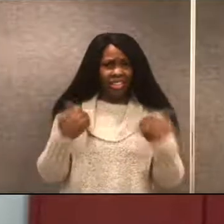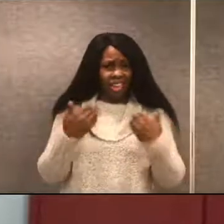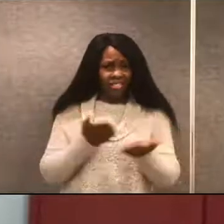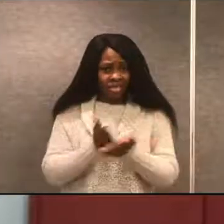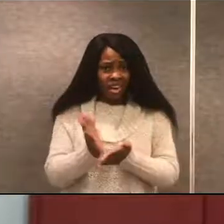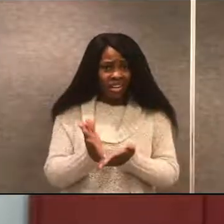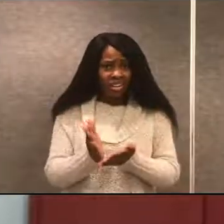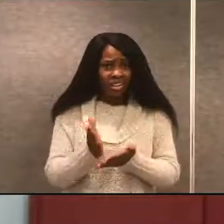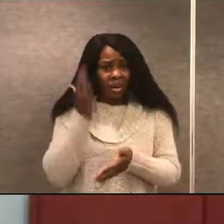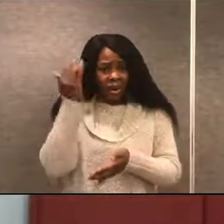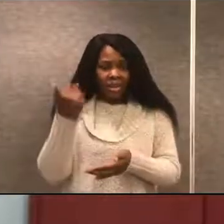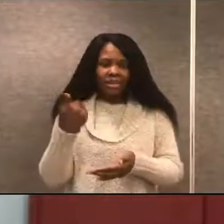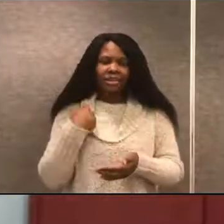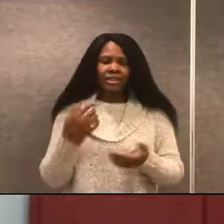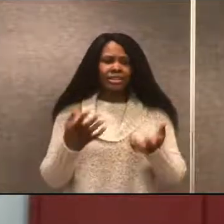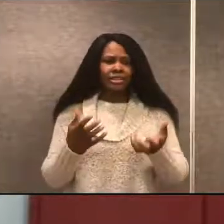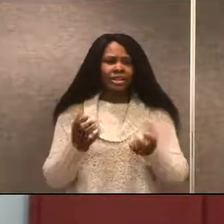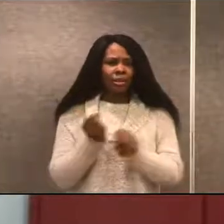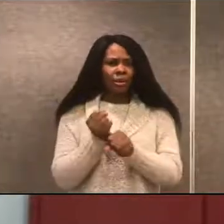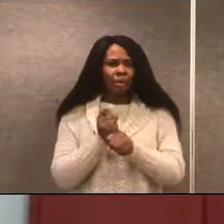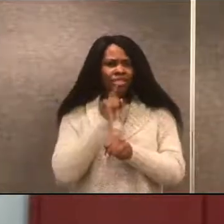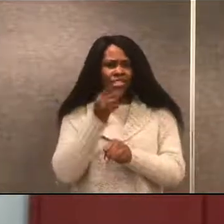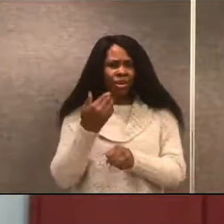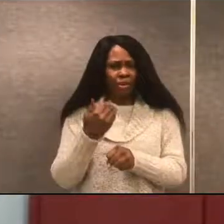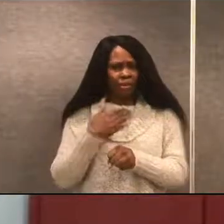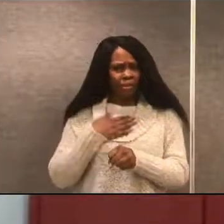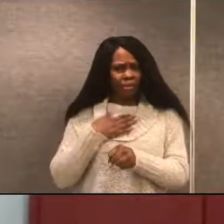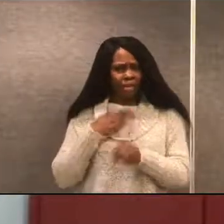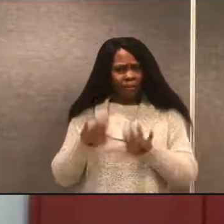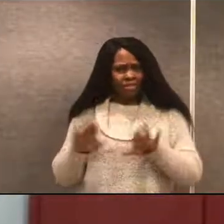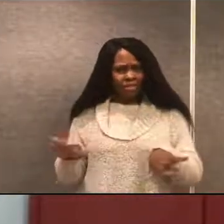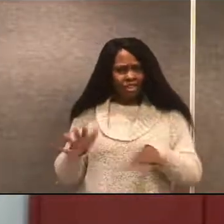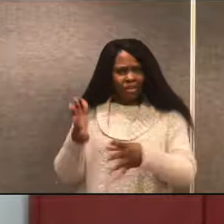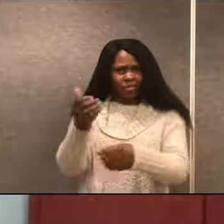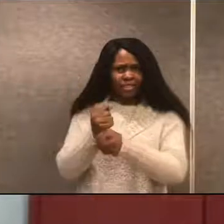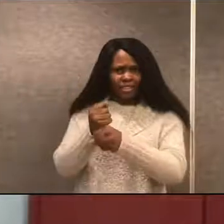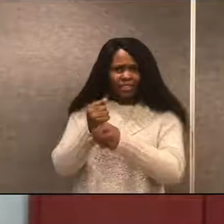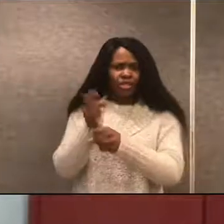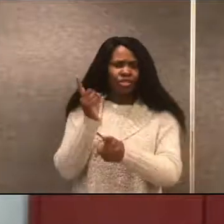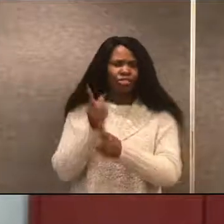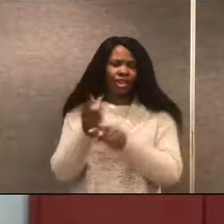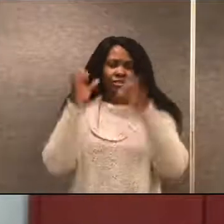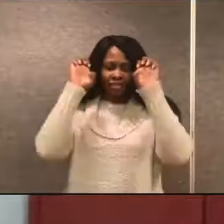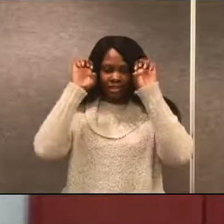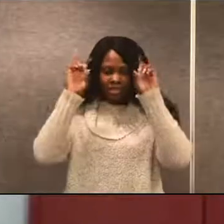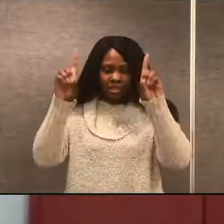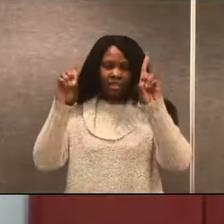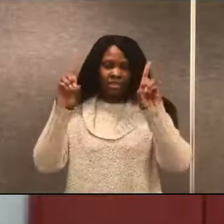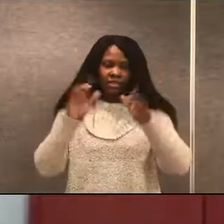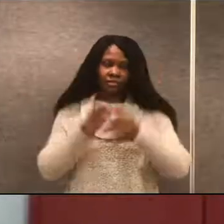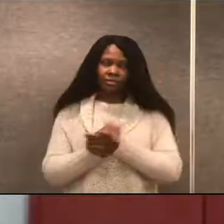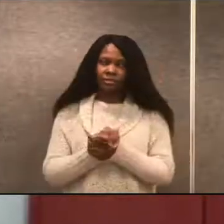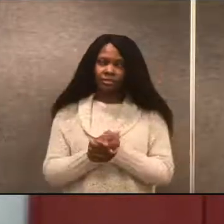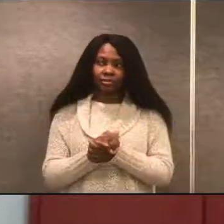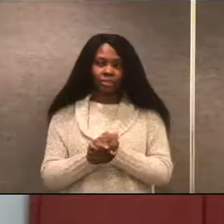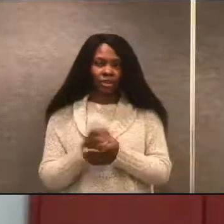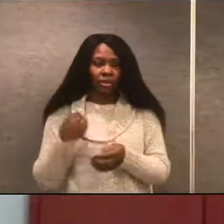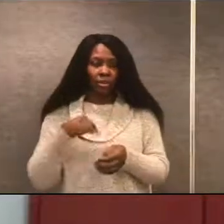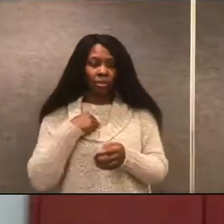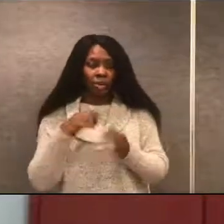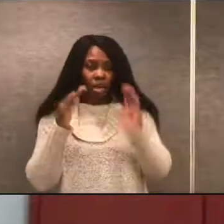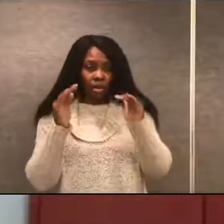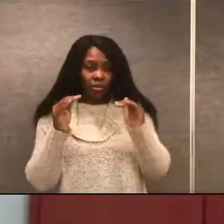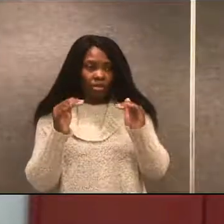is educated. So in the process of that happening, then this allows a more transparent fishbowl approach